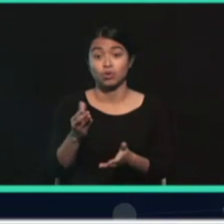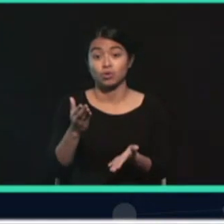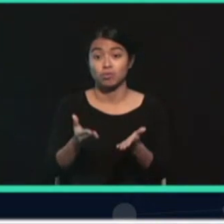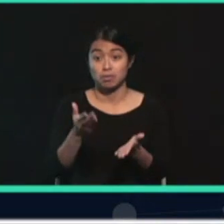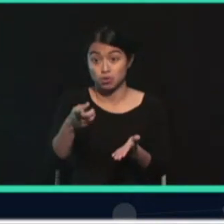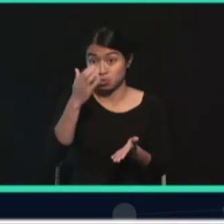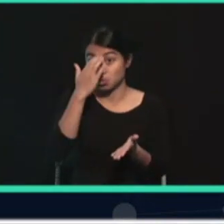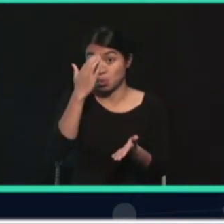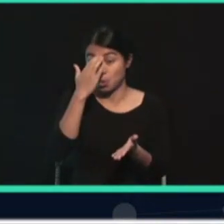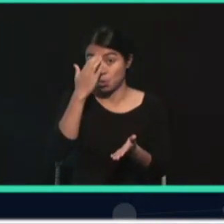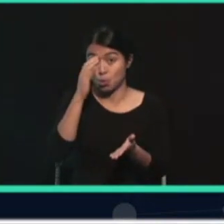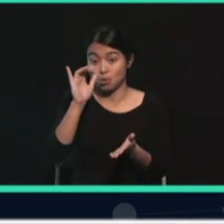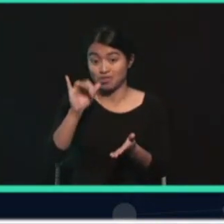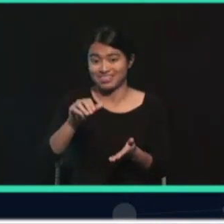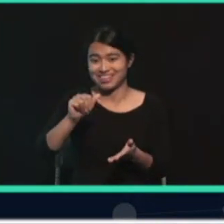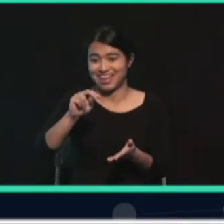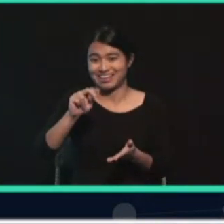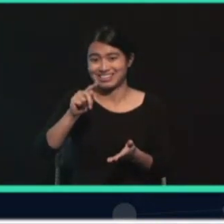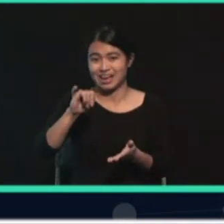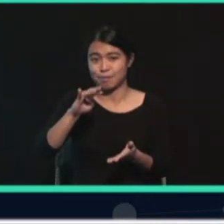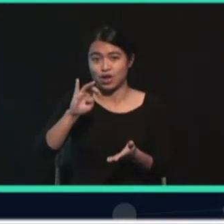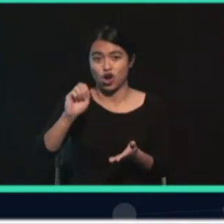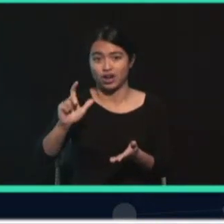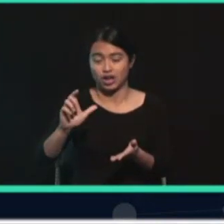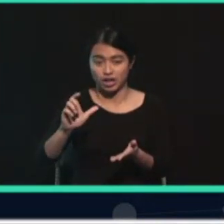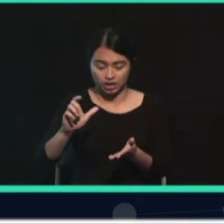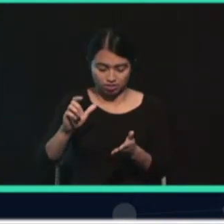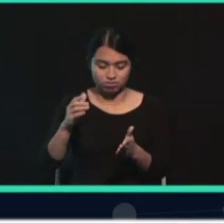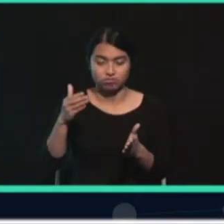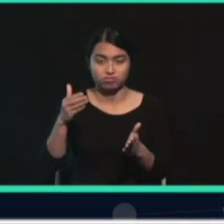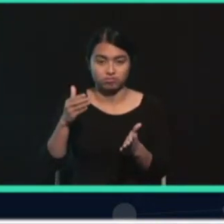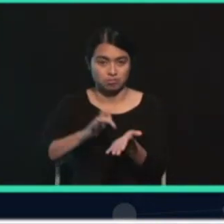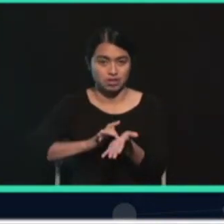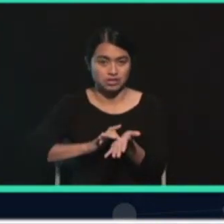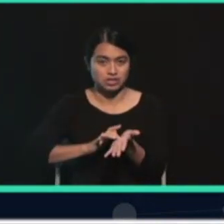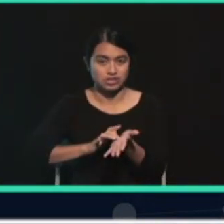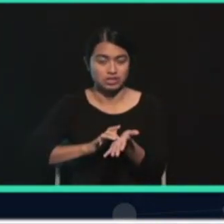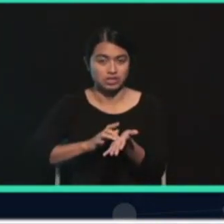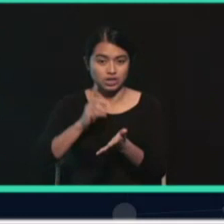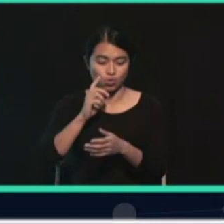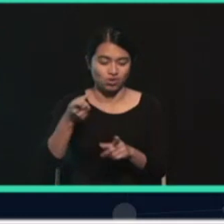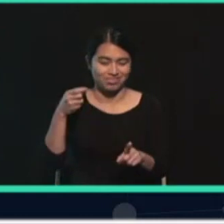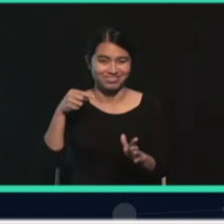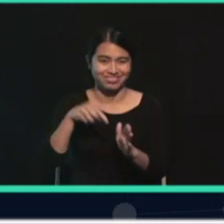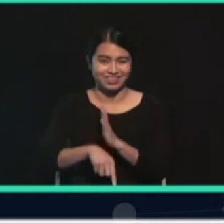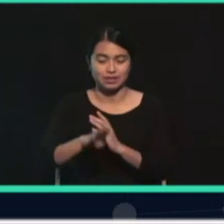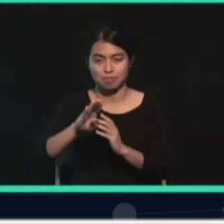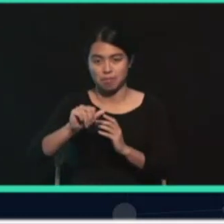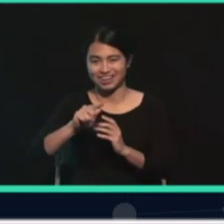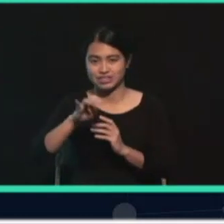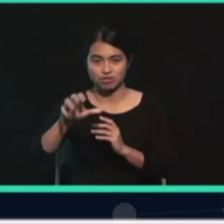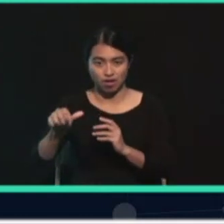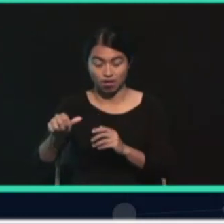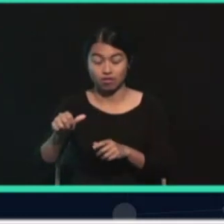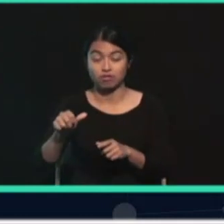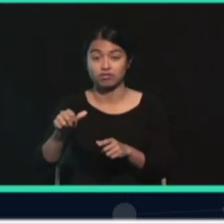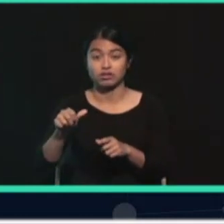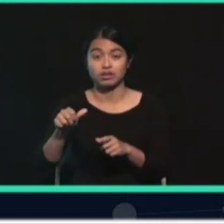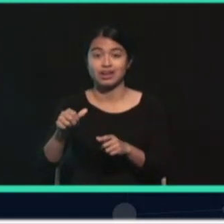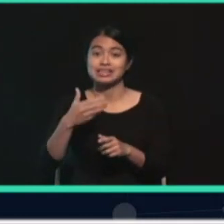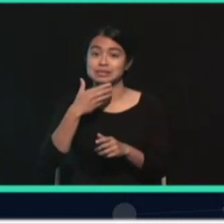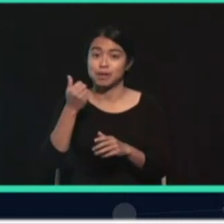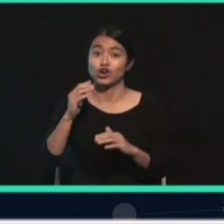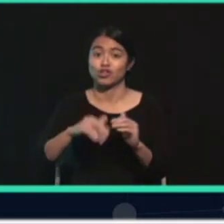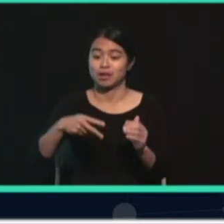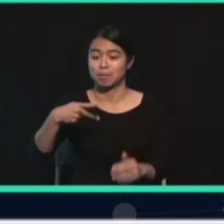have known it's an antibiotic that treats gram-negative and gram-positive bacteria. And you can see here in this slide, it's better than placebo,